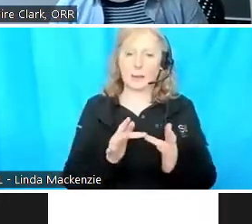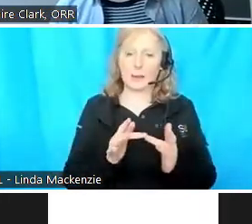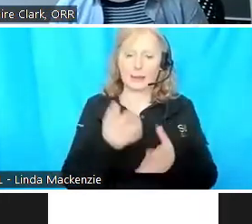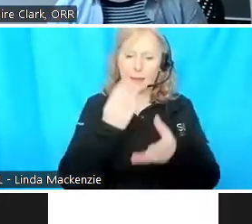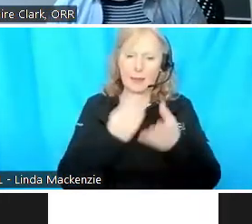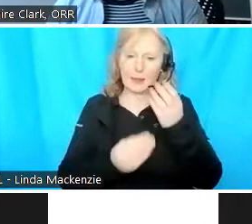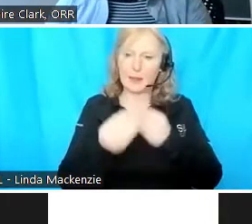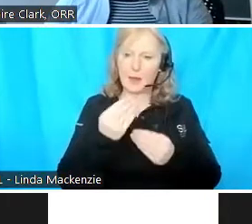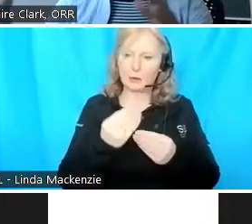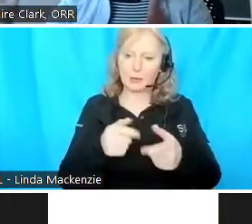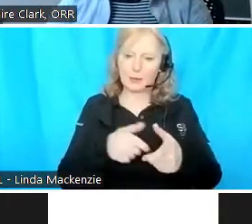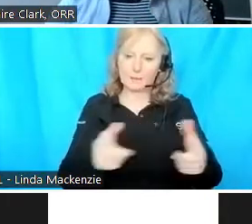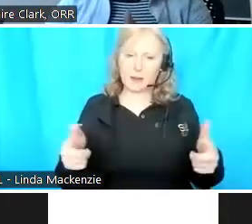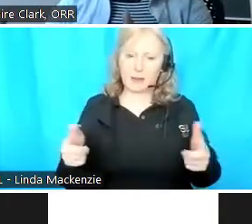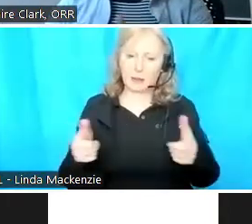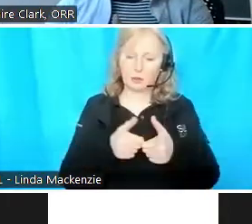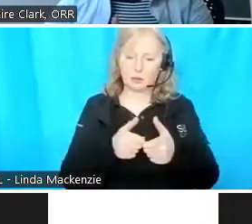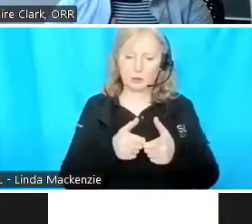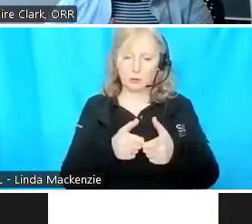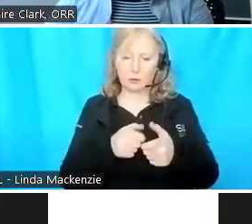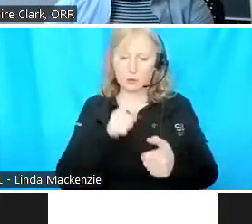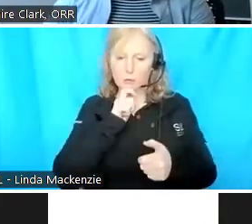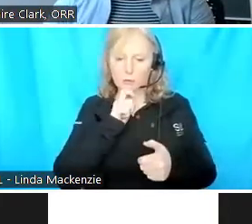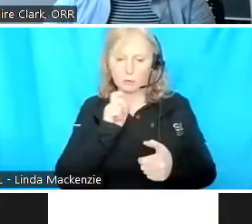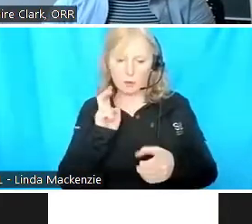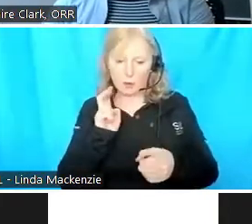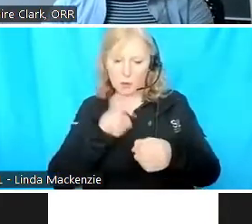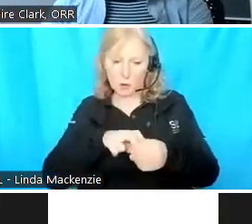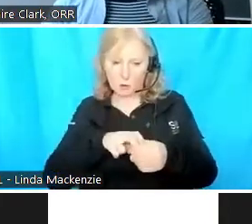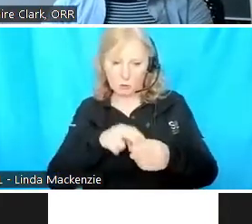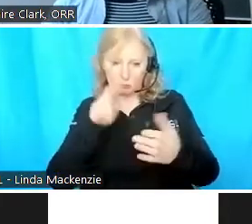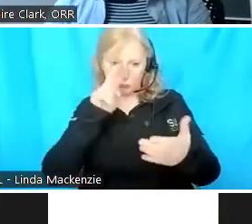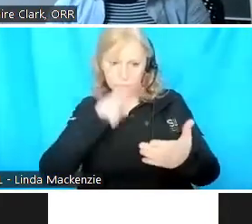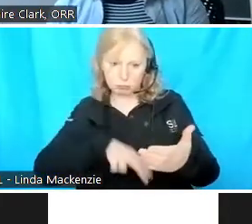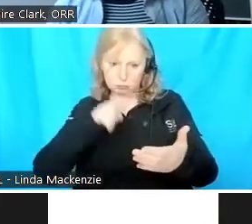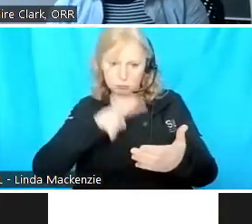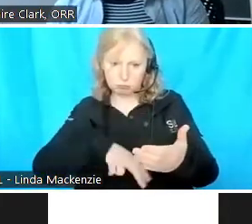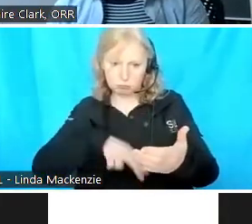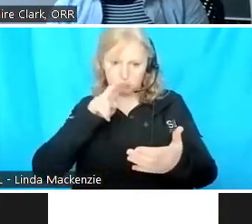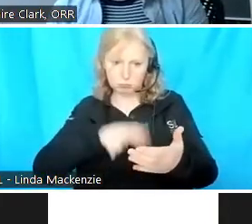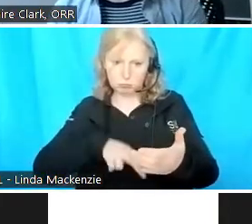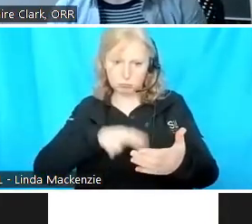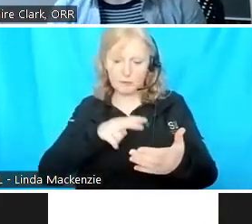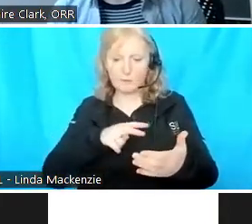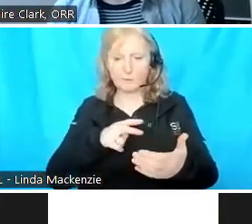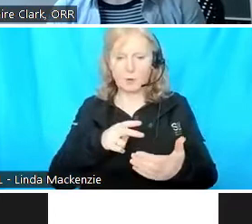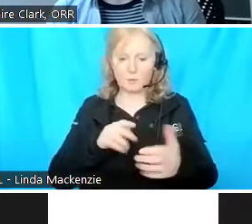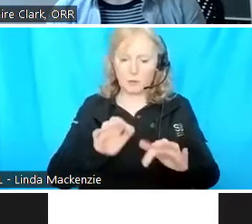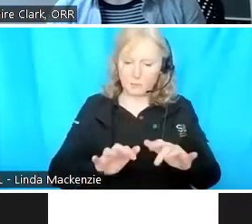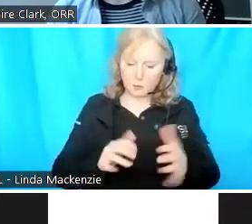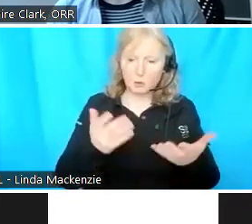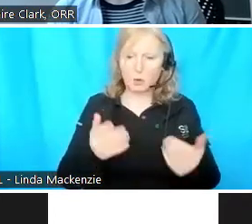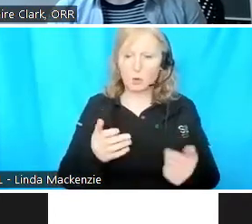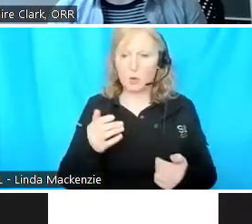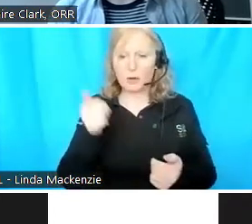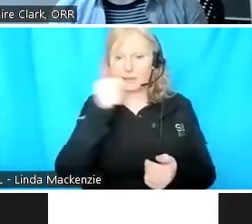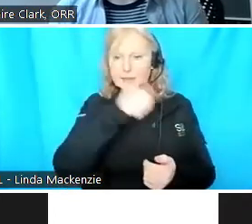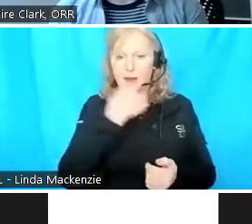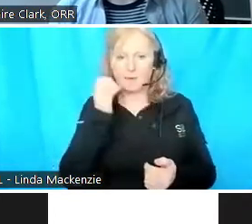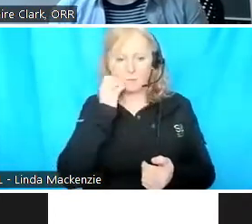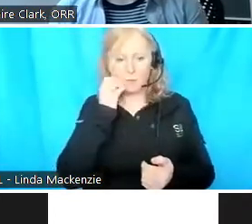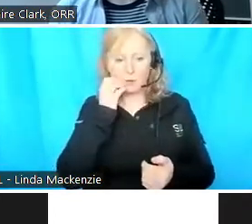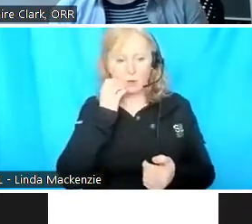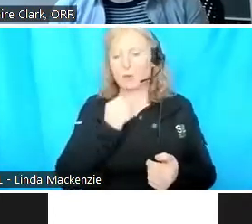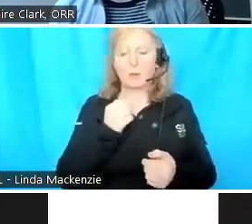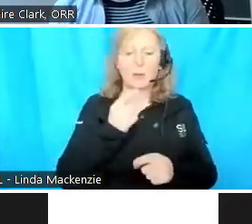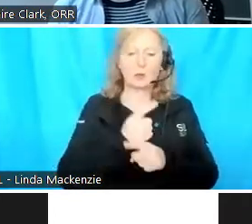logging on, kind of reading from a script and from a computer or a smartphone, and then having a conversation with the line manager as a